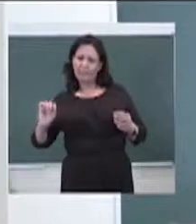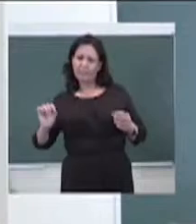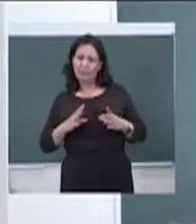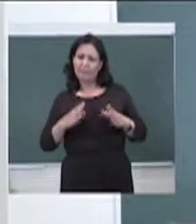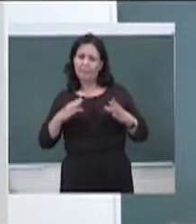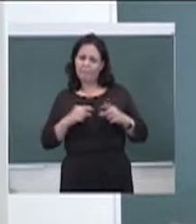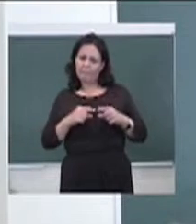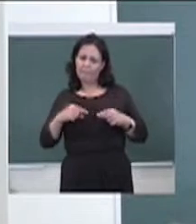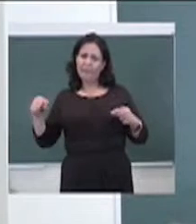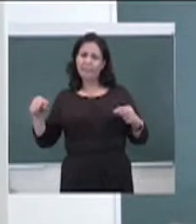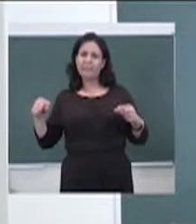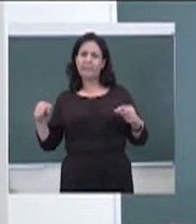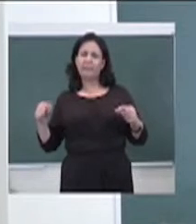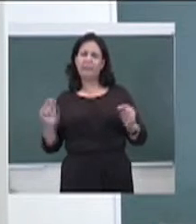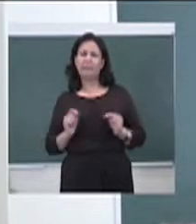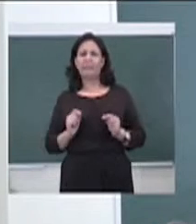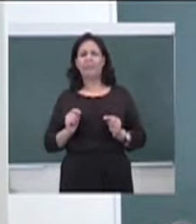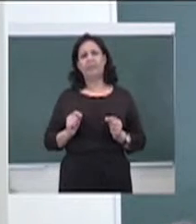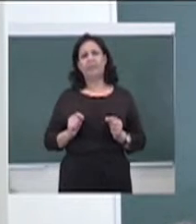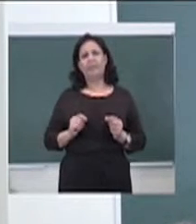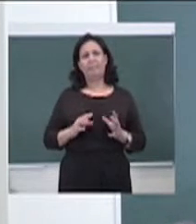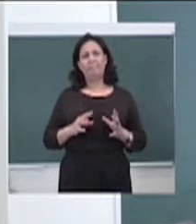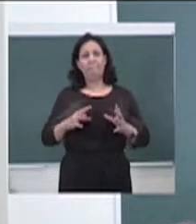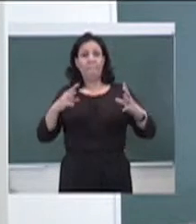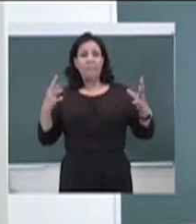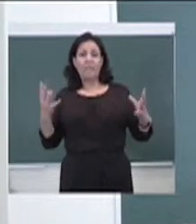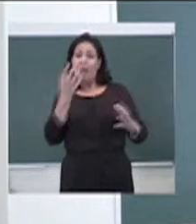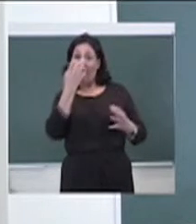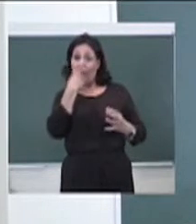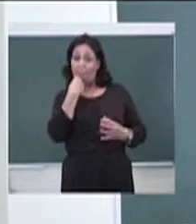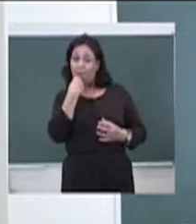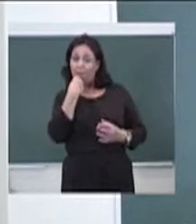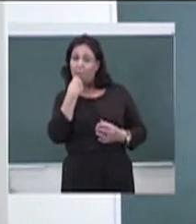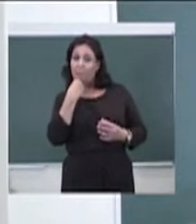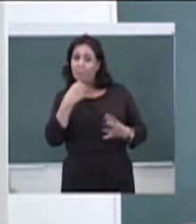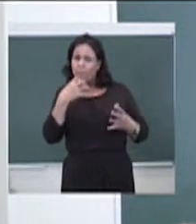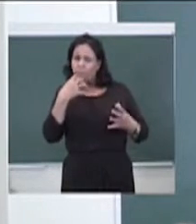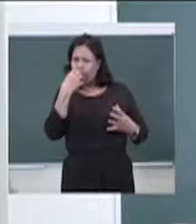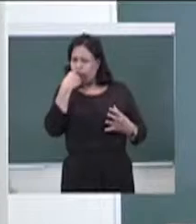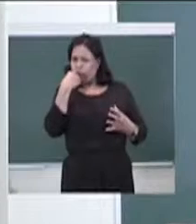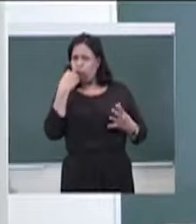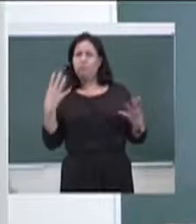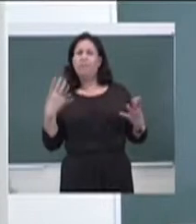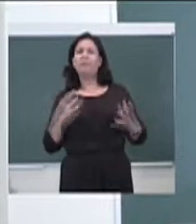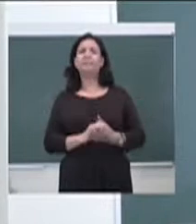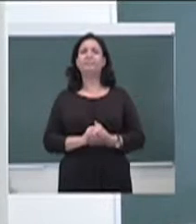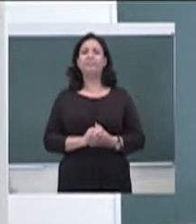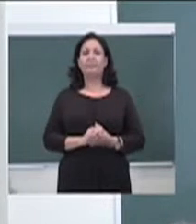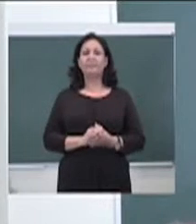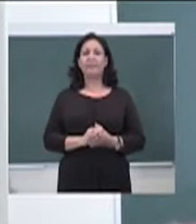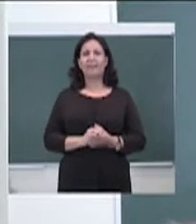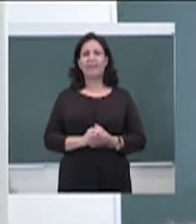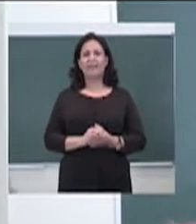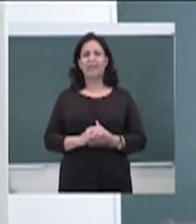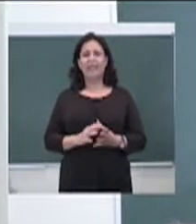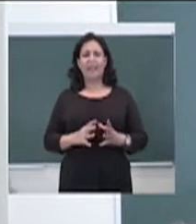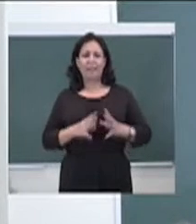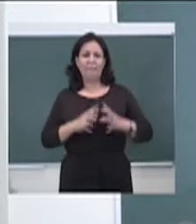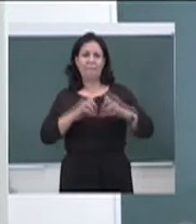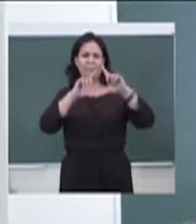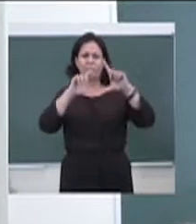good. Which one is the bigger apple? Yes. And which one is the bigger